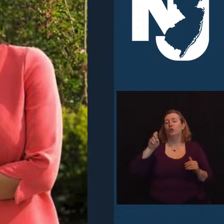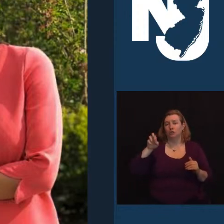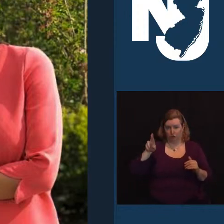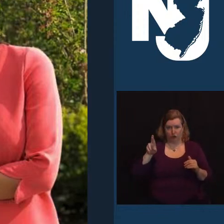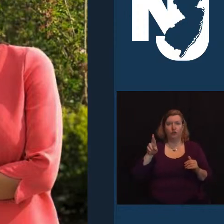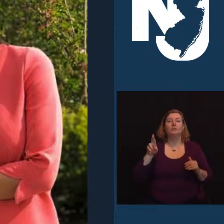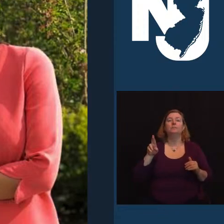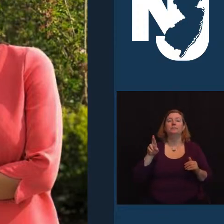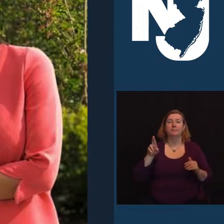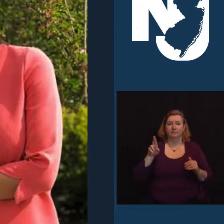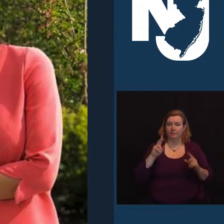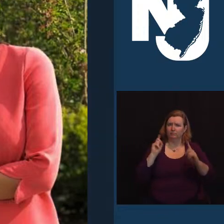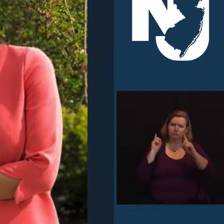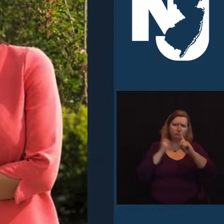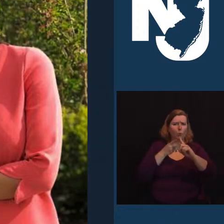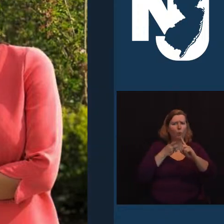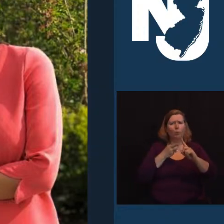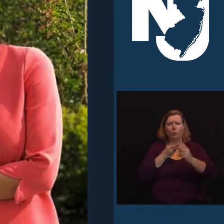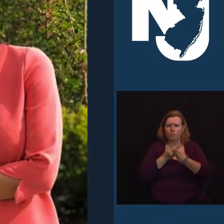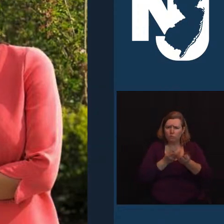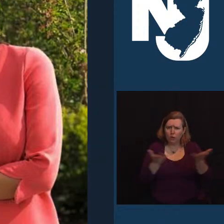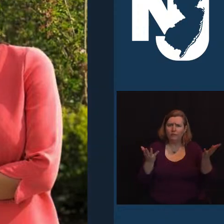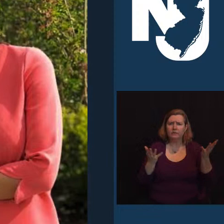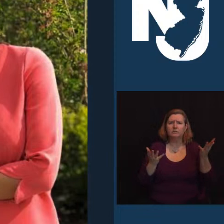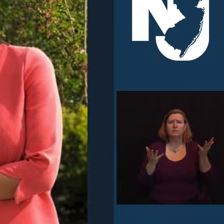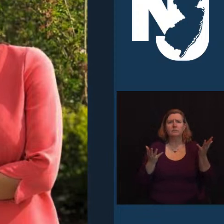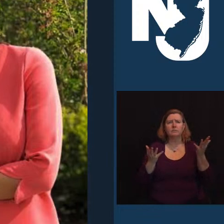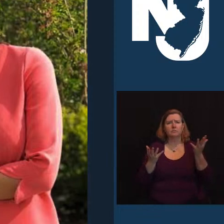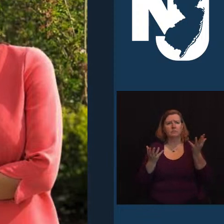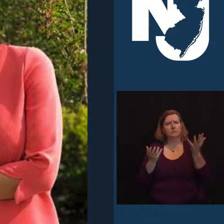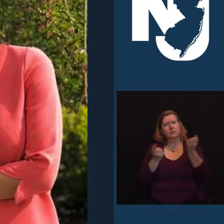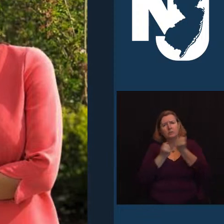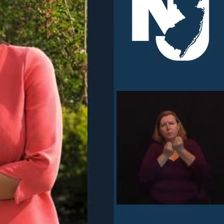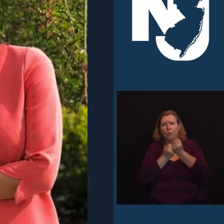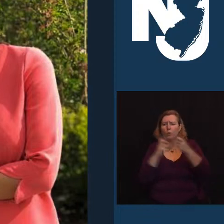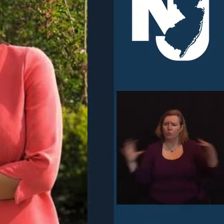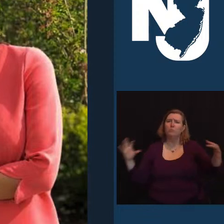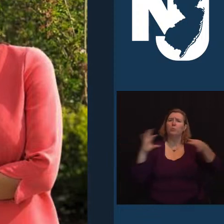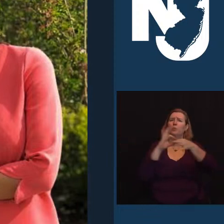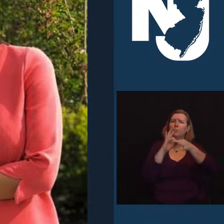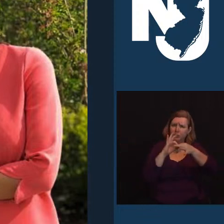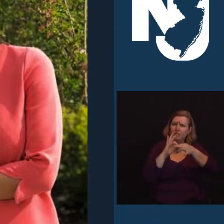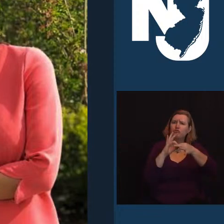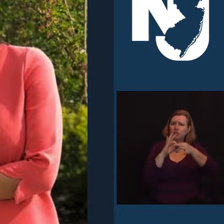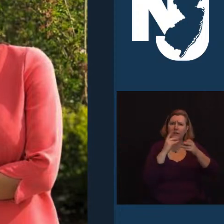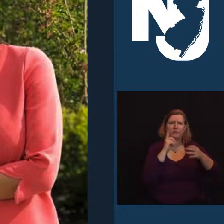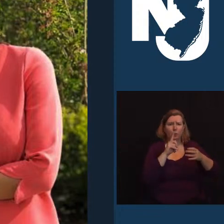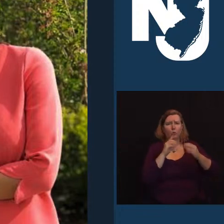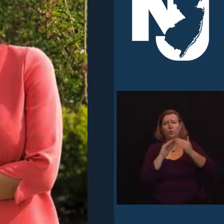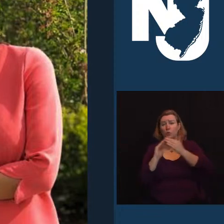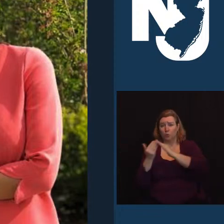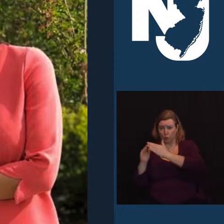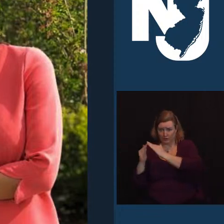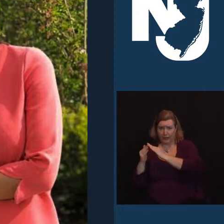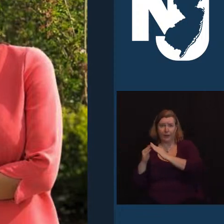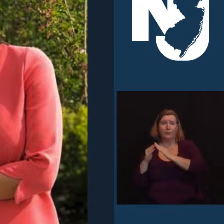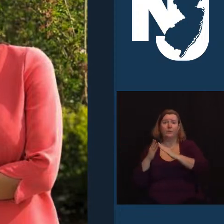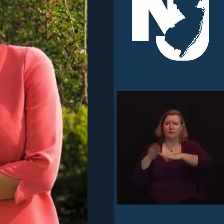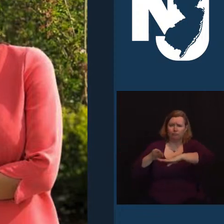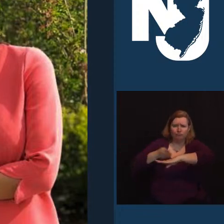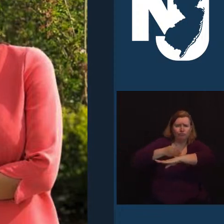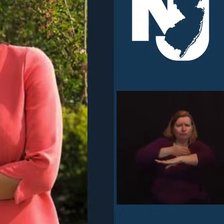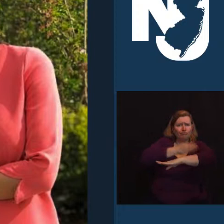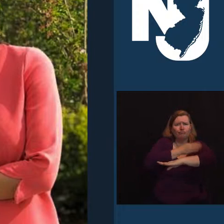providing supports that bridge the twin goals of neighborhood revitalization on the one hand and